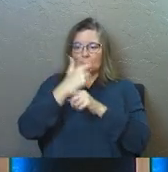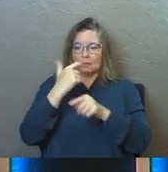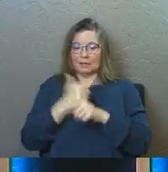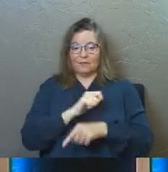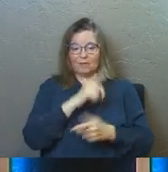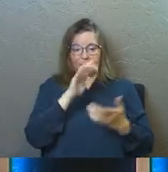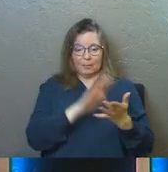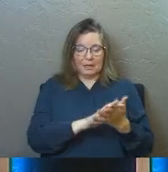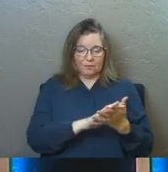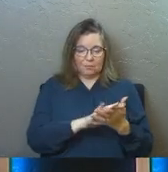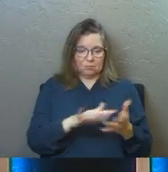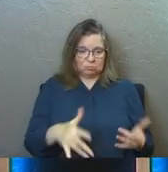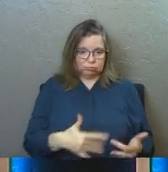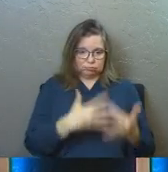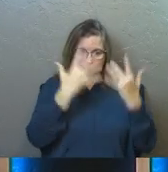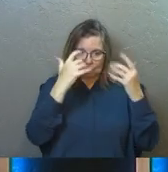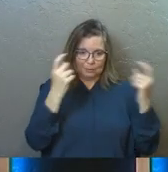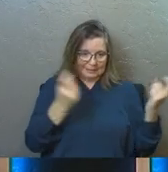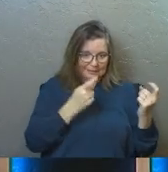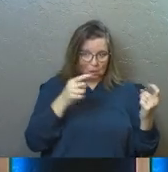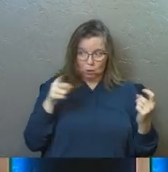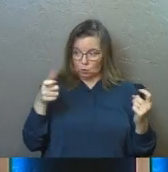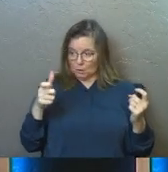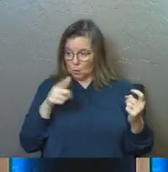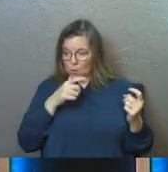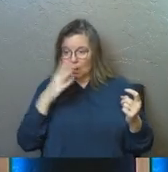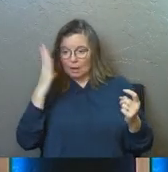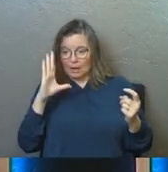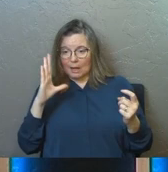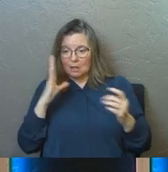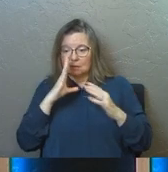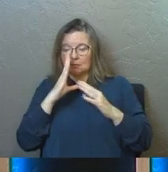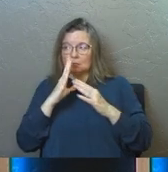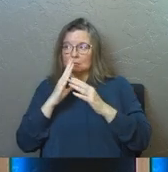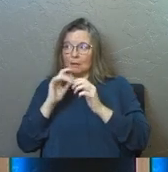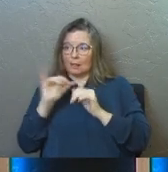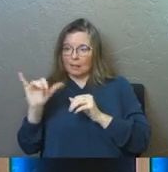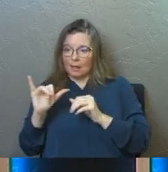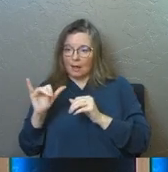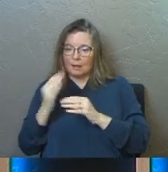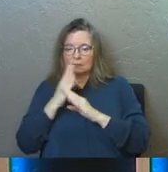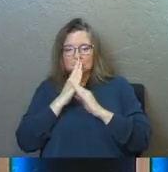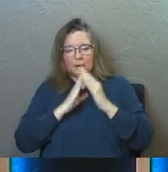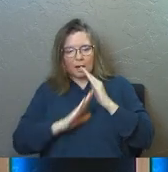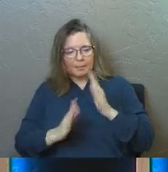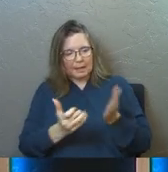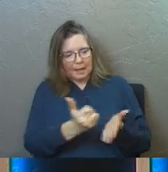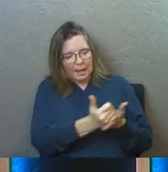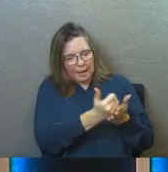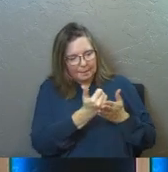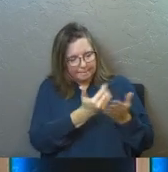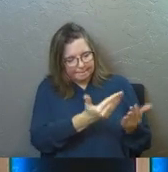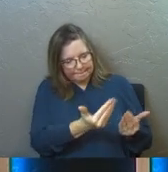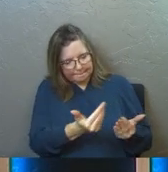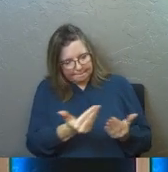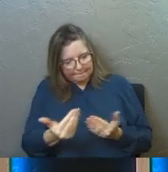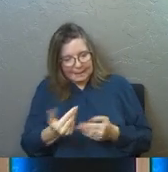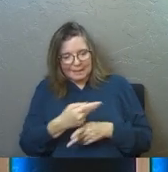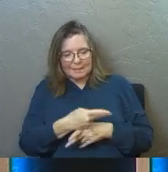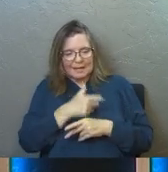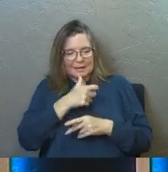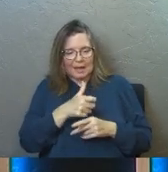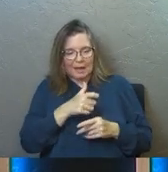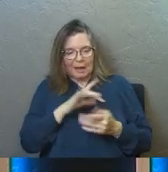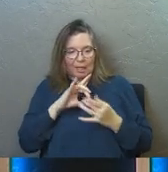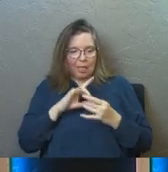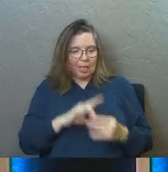believer is overcome by some sin, you who are godly should gently and humbly help that person back onto the right path. And be careful not